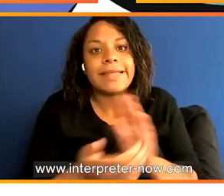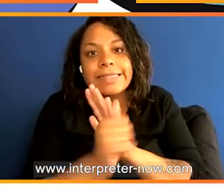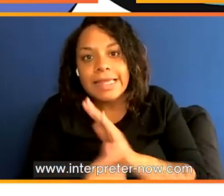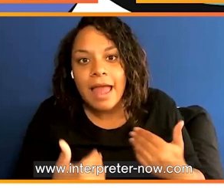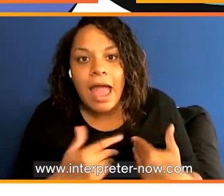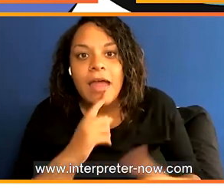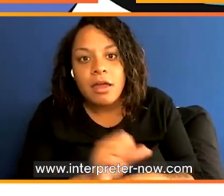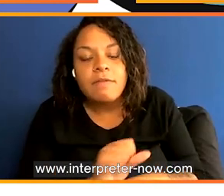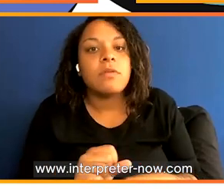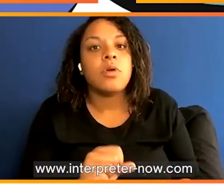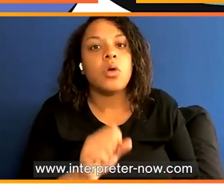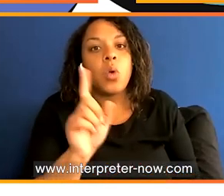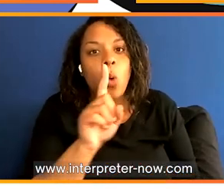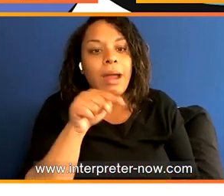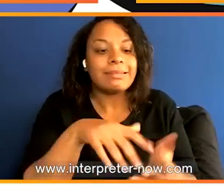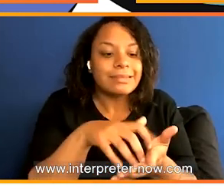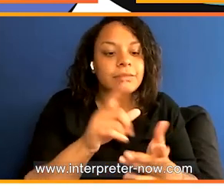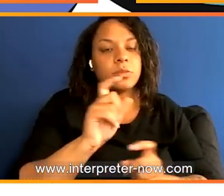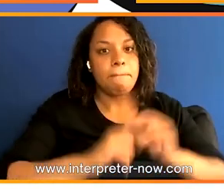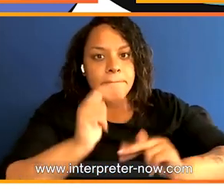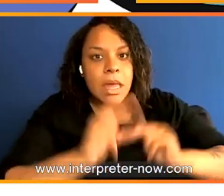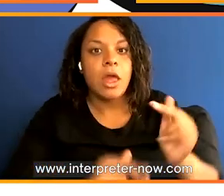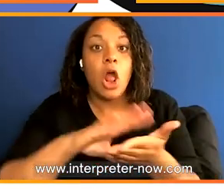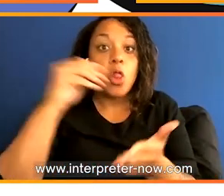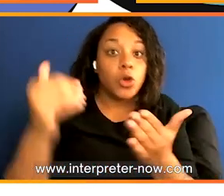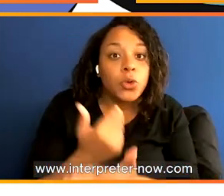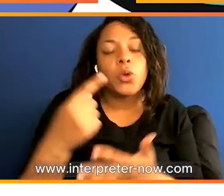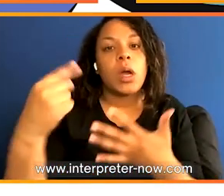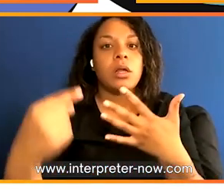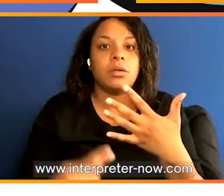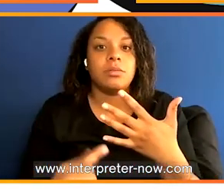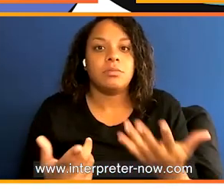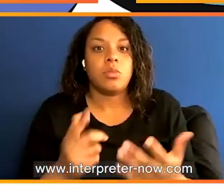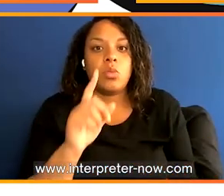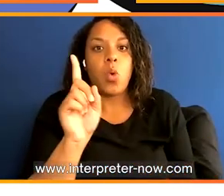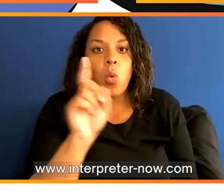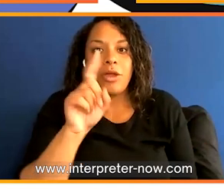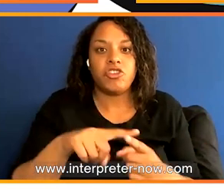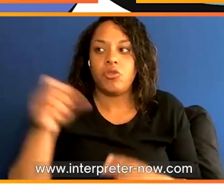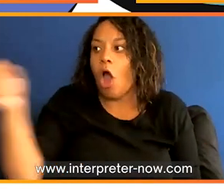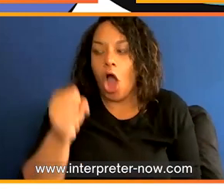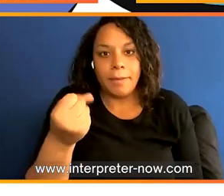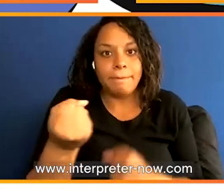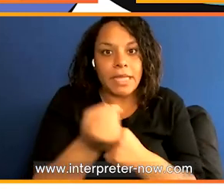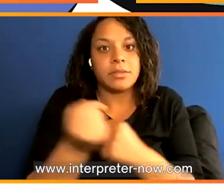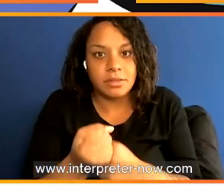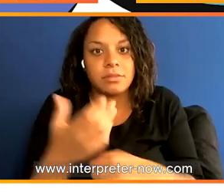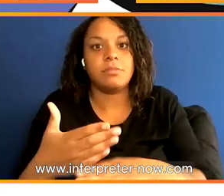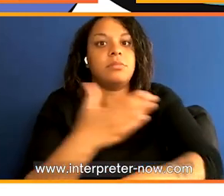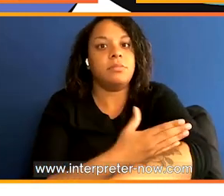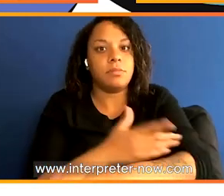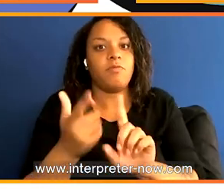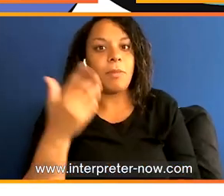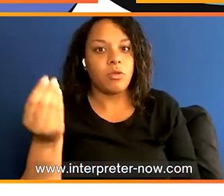now. What do you have and what are the skills that you have? Where can you build the skills or learn the skills, and